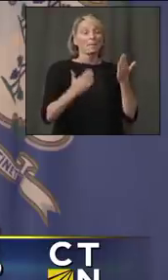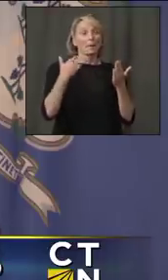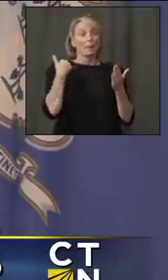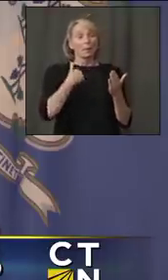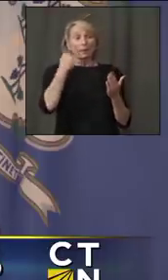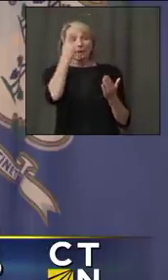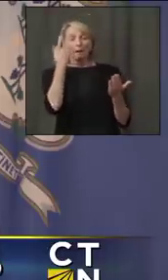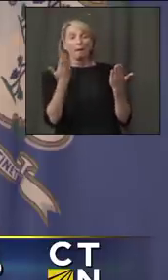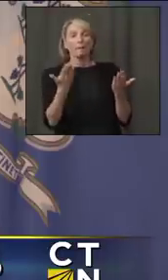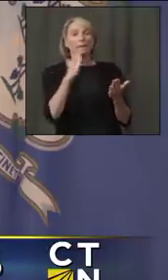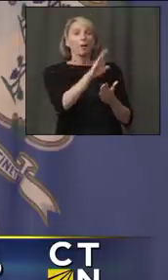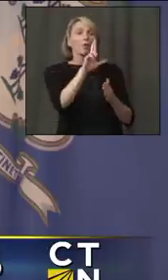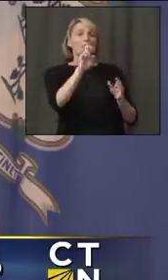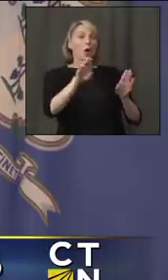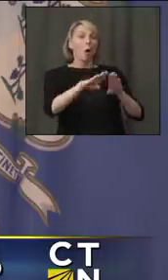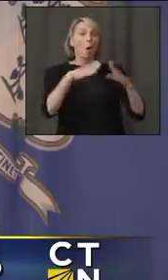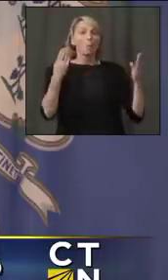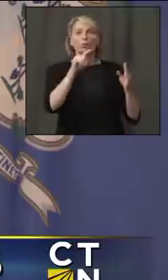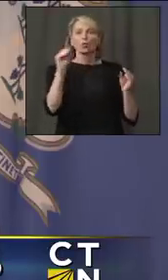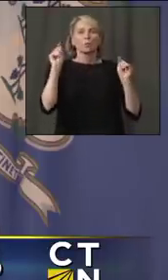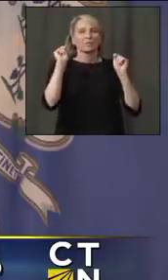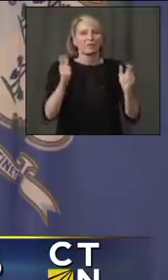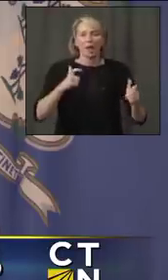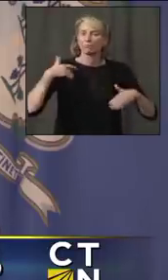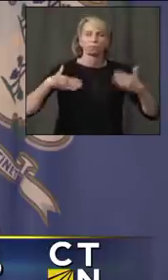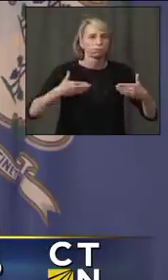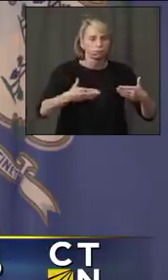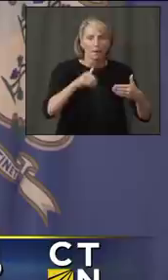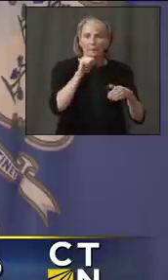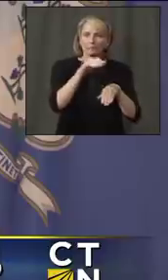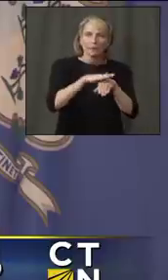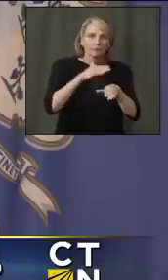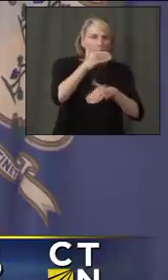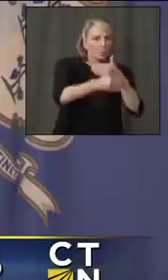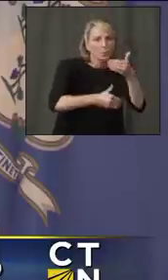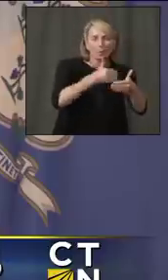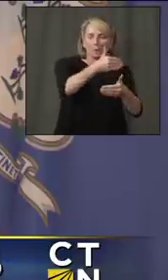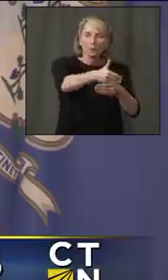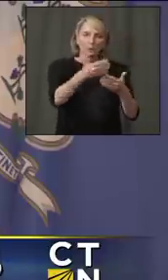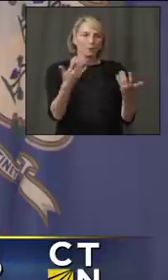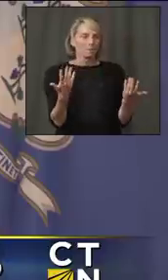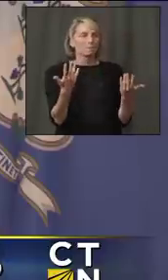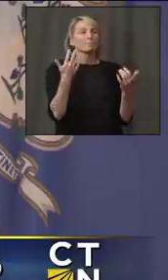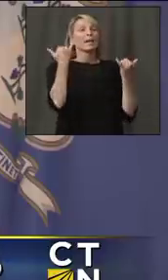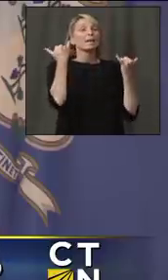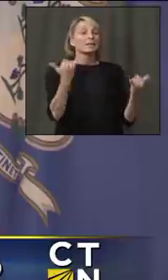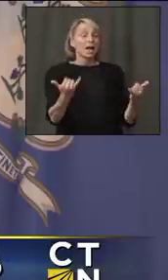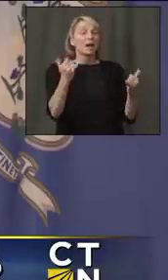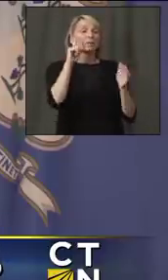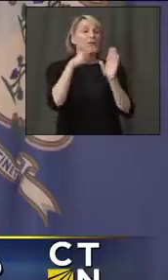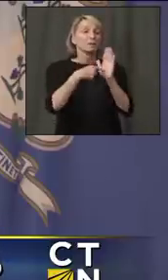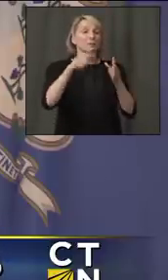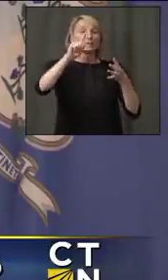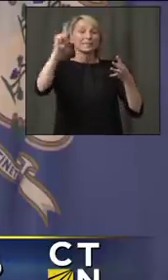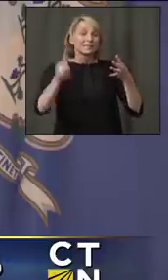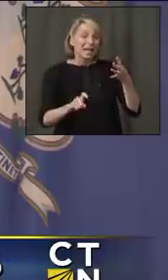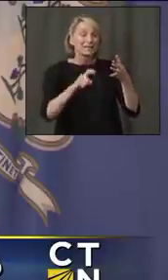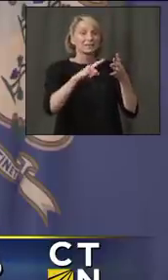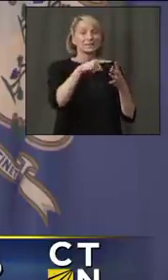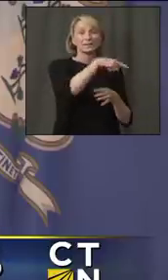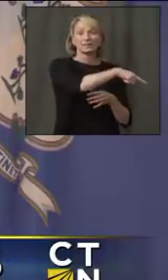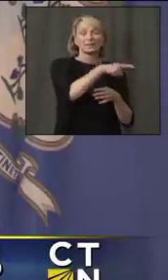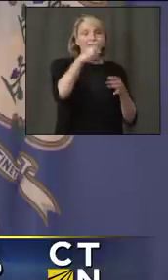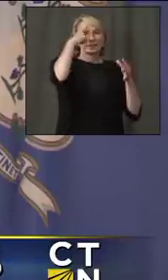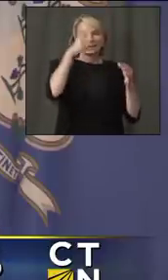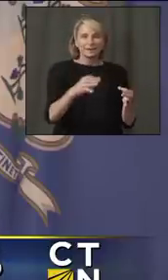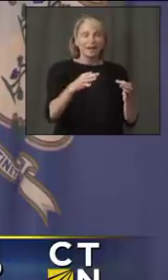going to close down all the bars that have been open for a month. Well, as you know, Connecticut never opened up its bars. Sorry about that, but I think it was